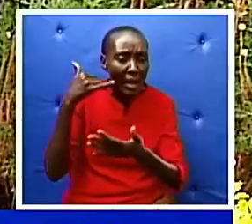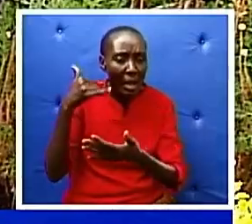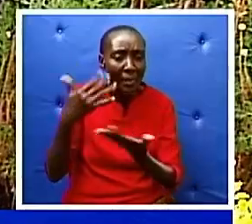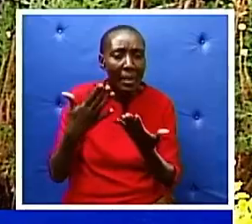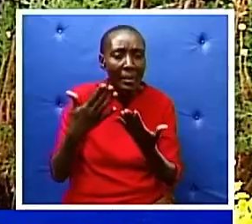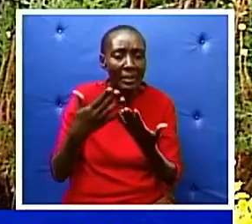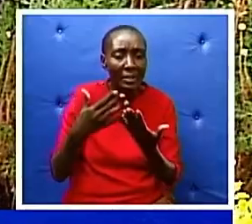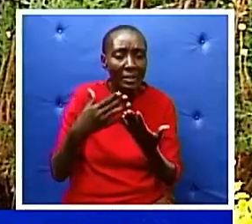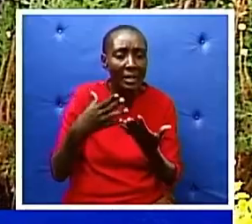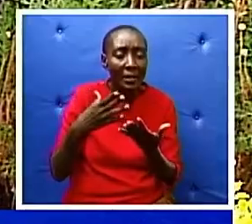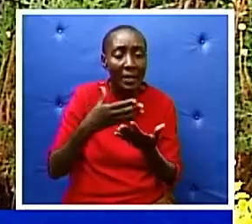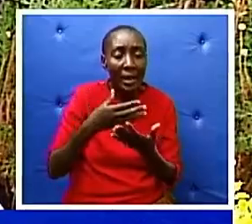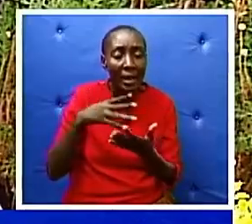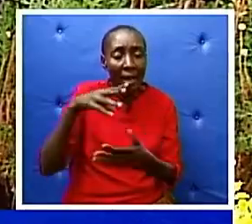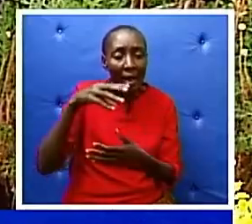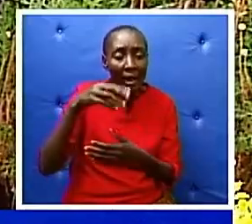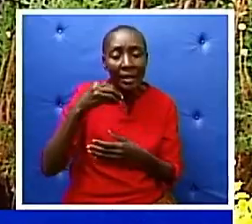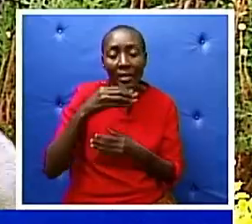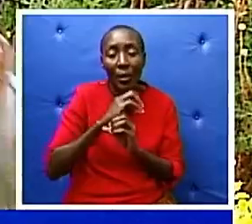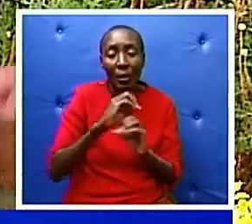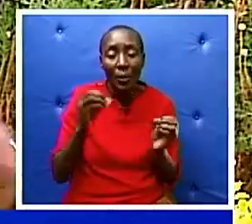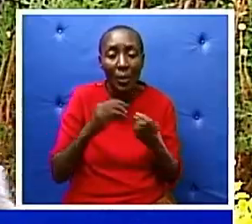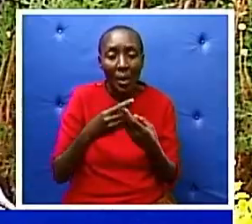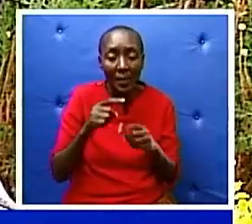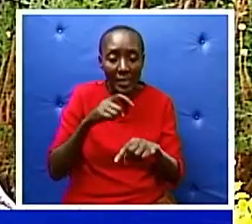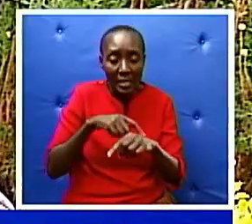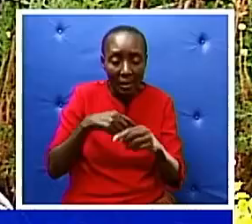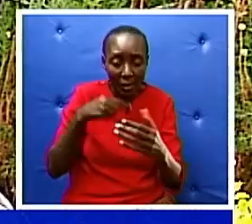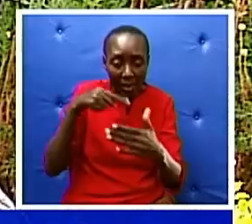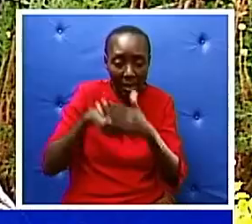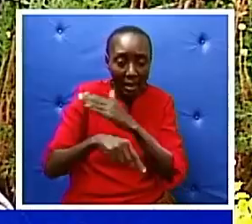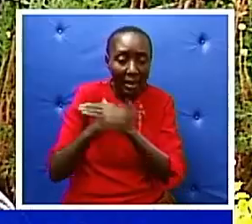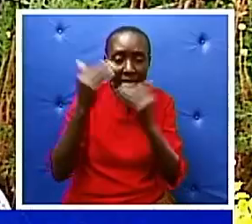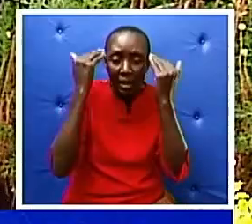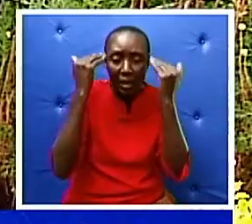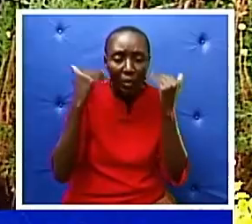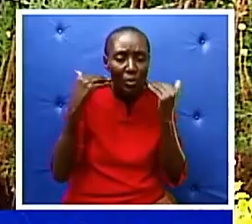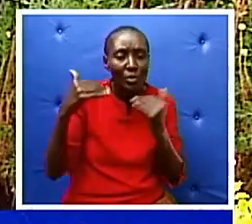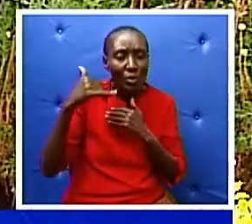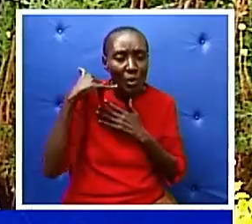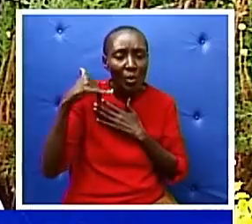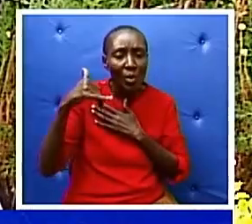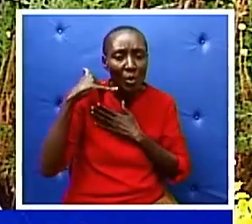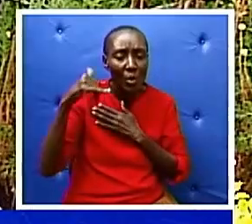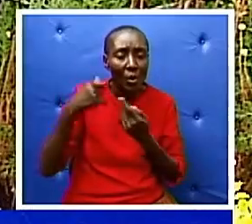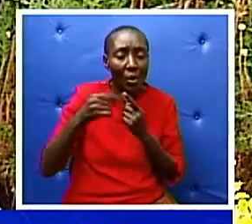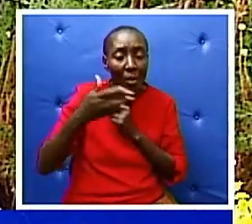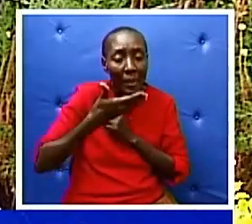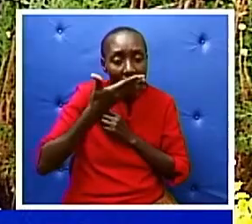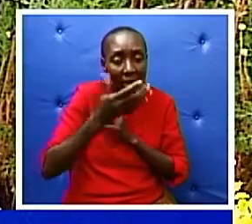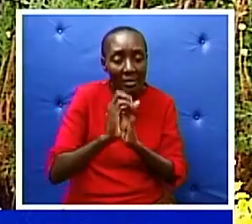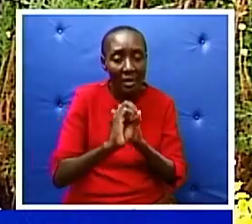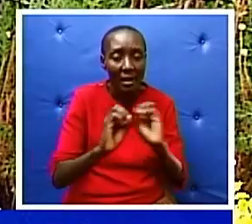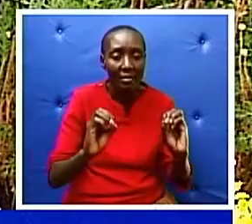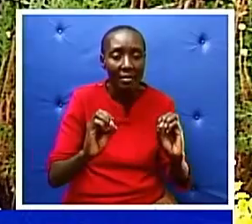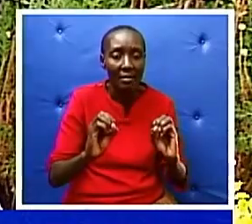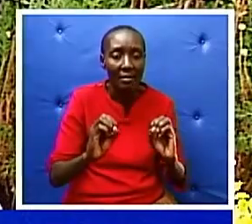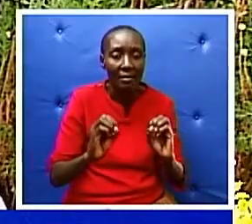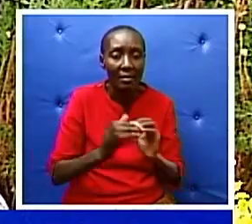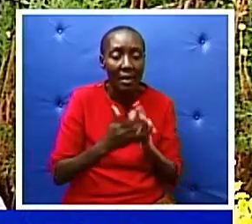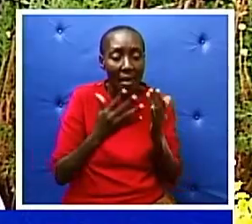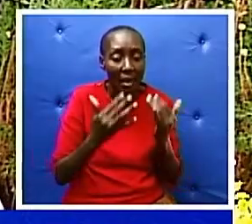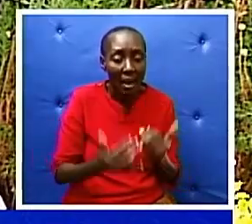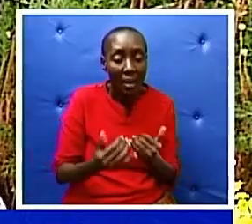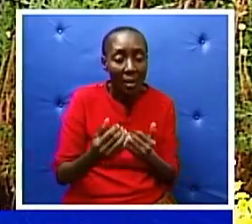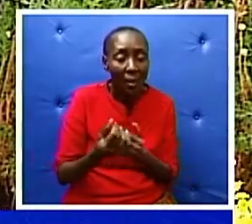calls. Call him. I'm entering court, call him because he can't pick my calls. And then when you find out, he went with COVID.